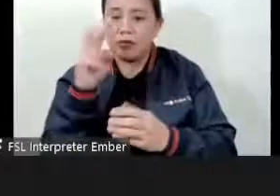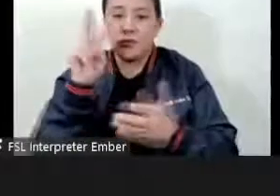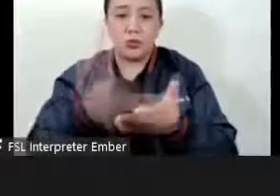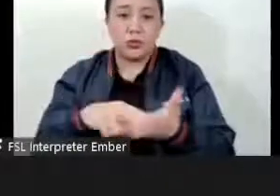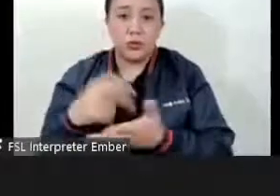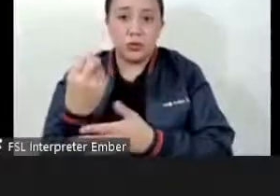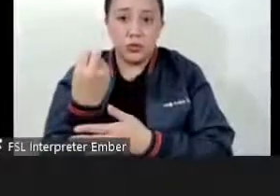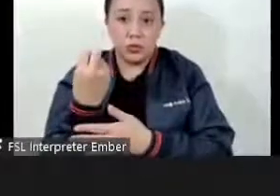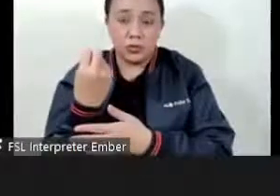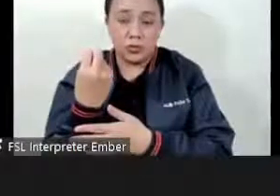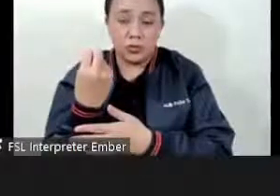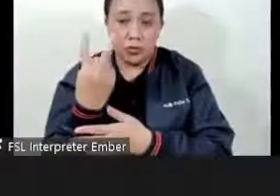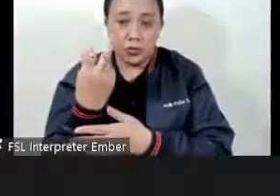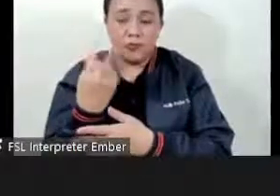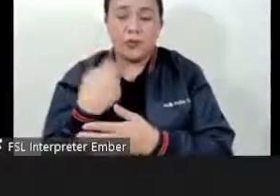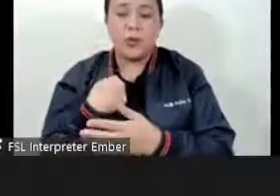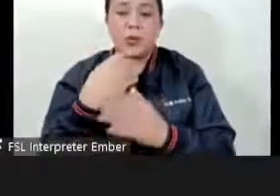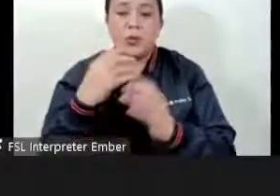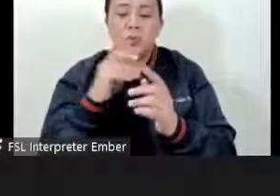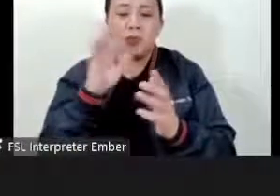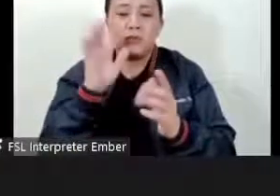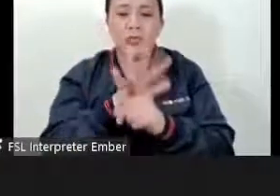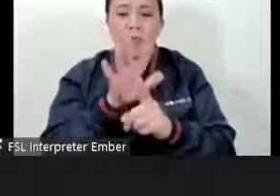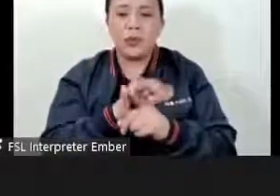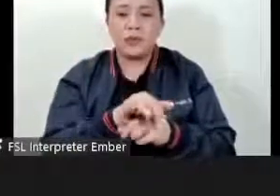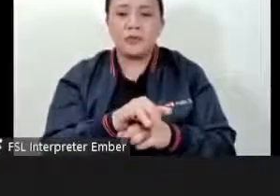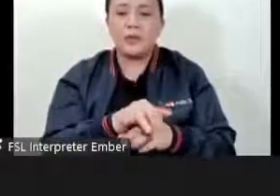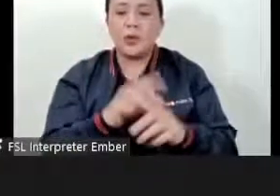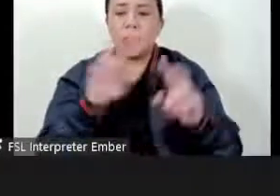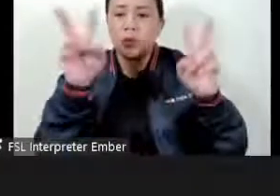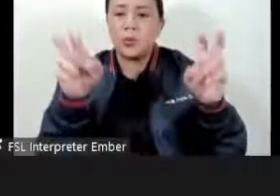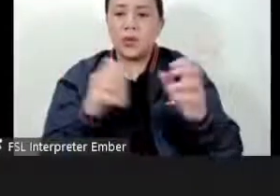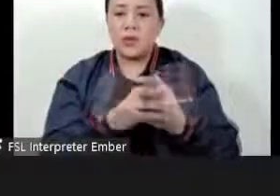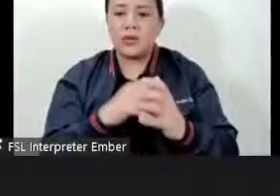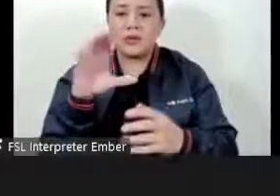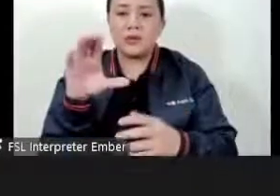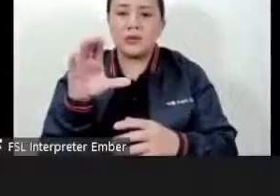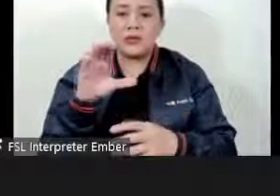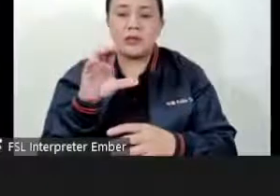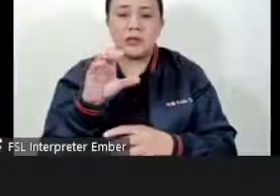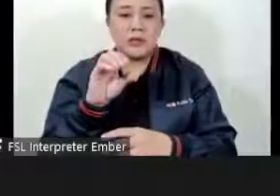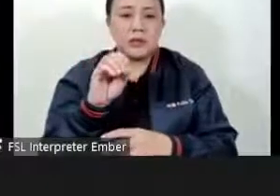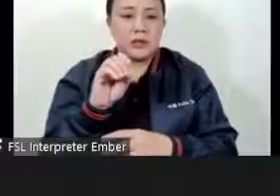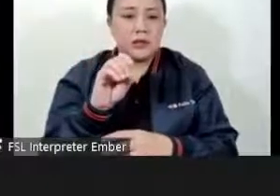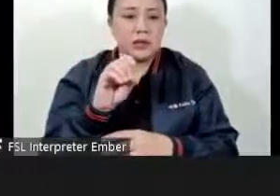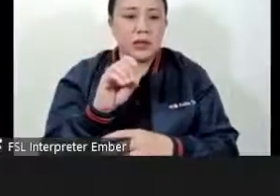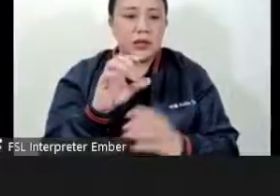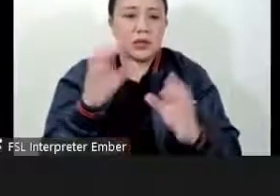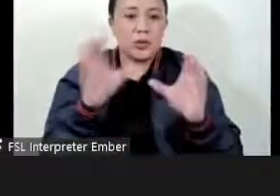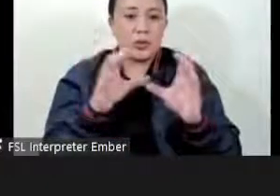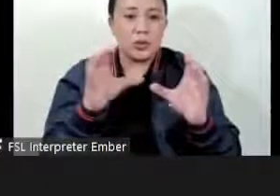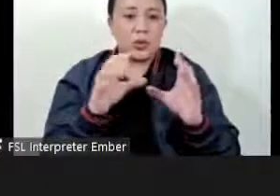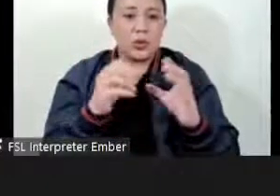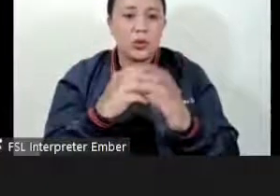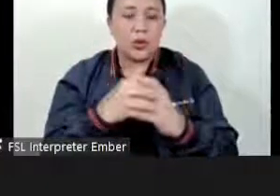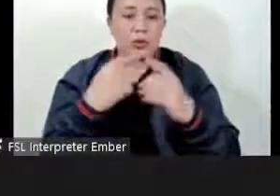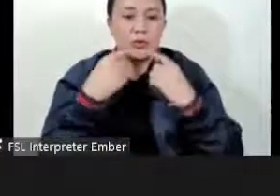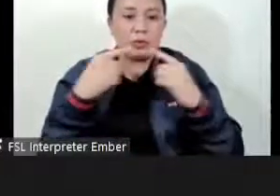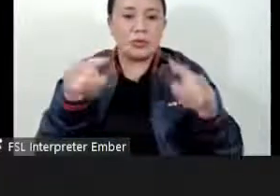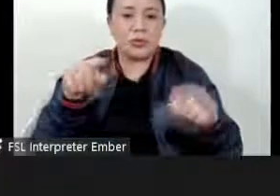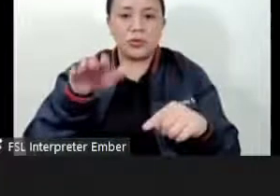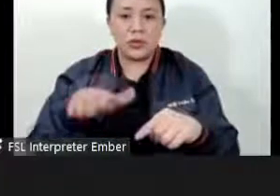2012, which we popularly know as the CDCLA guidelines, or the certification declaring the